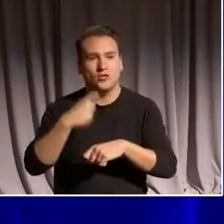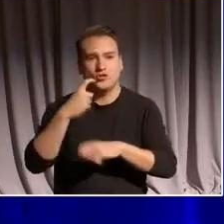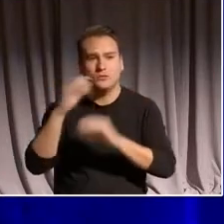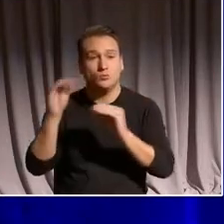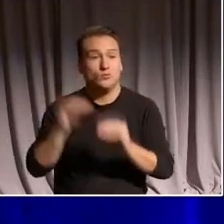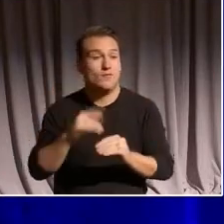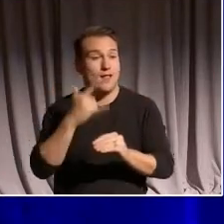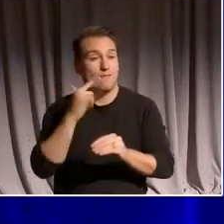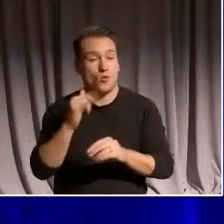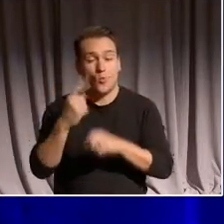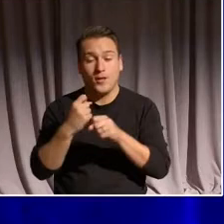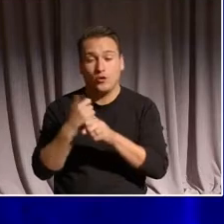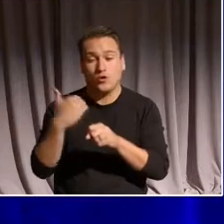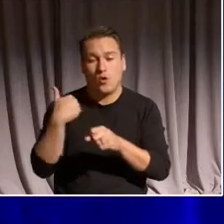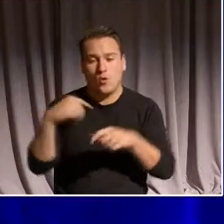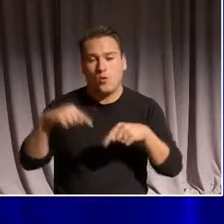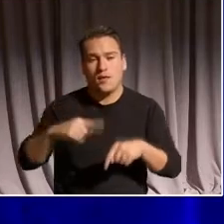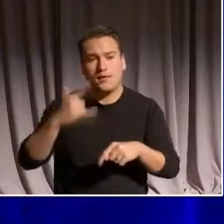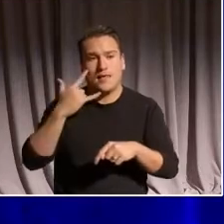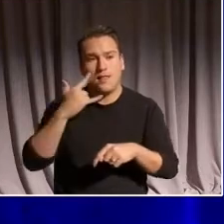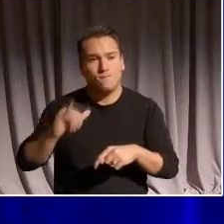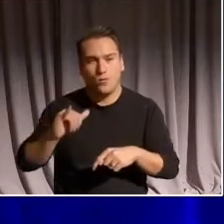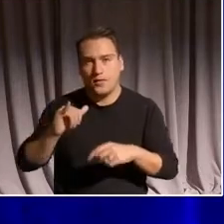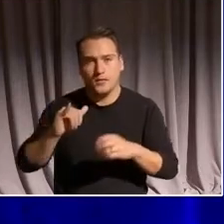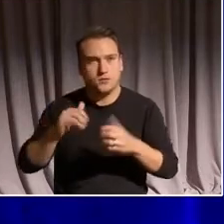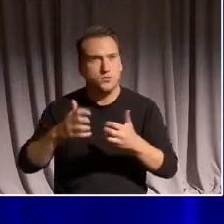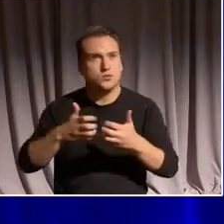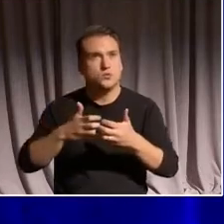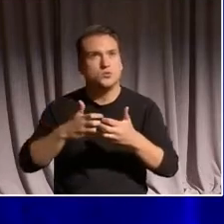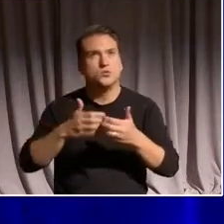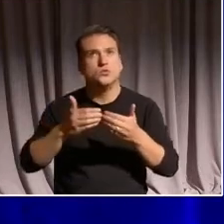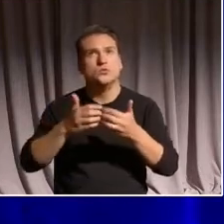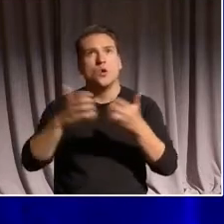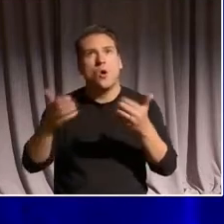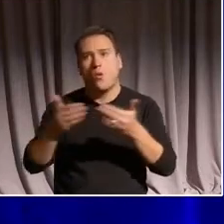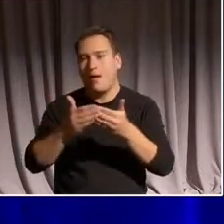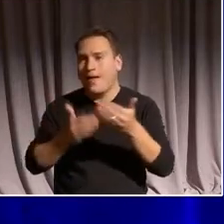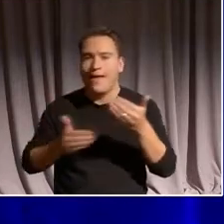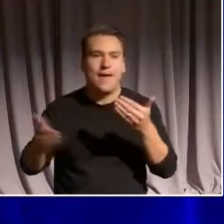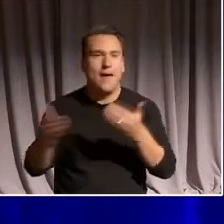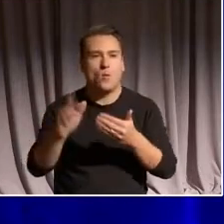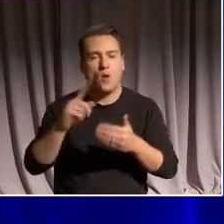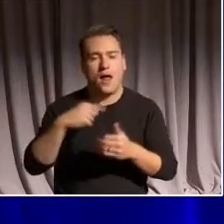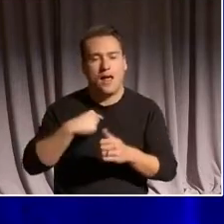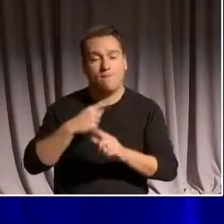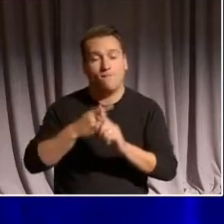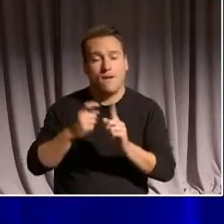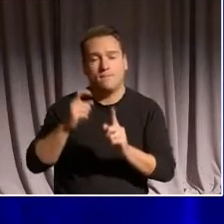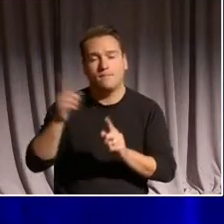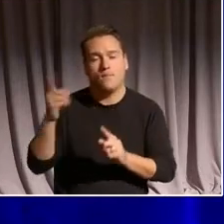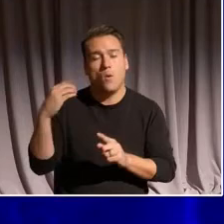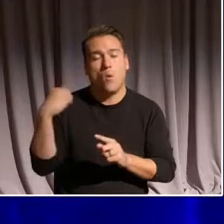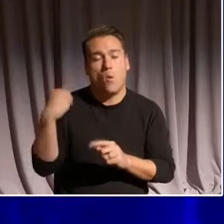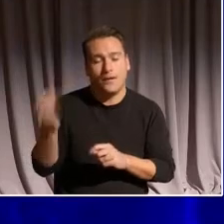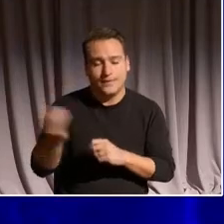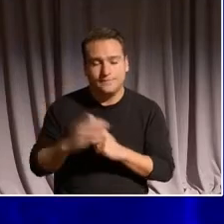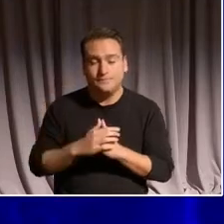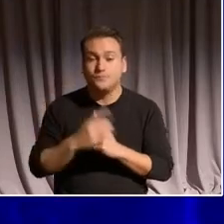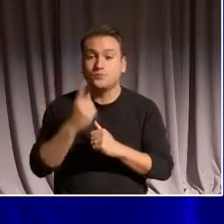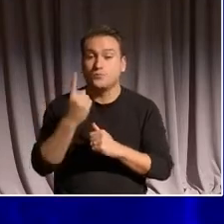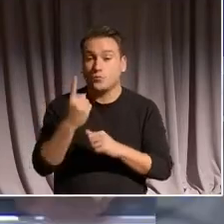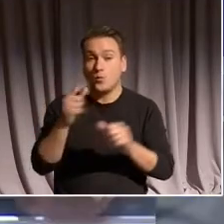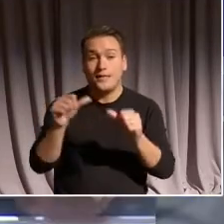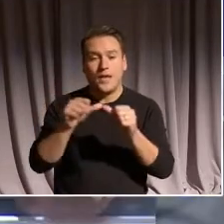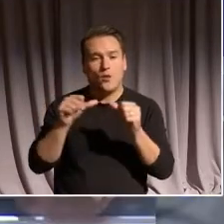in many ways, California is light years ahead of where I was most recently, which is Oregon. One area, though, that we're a